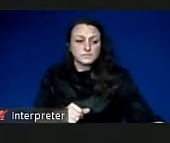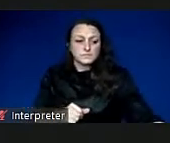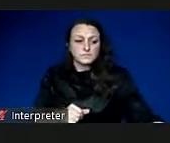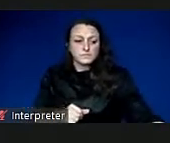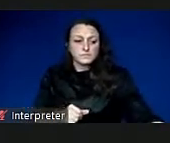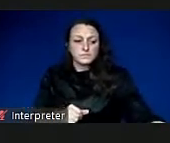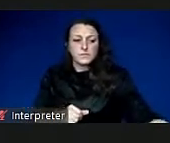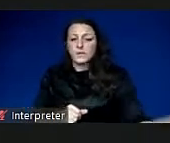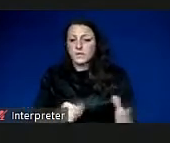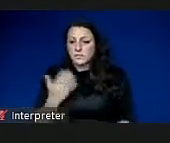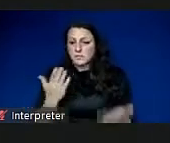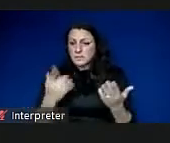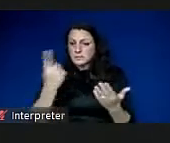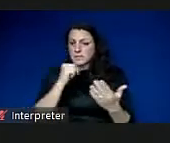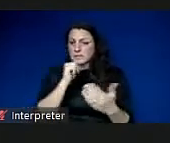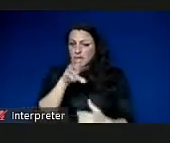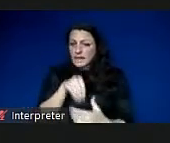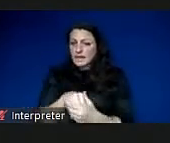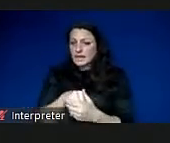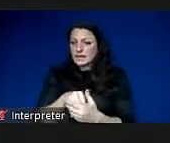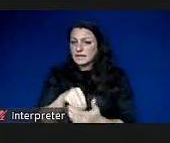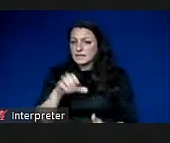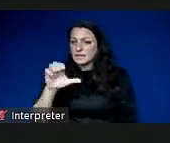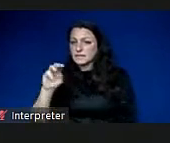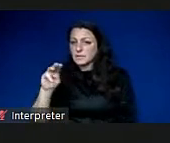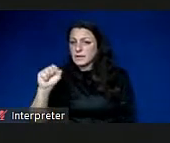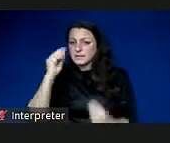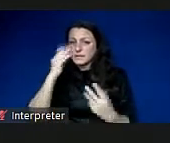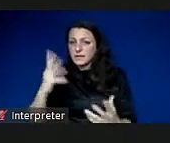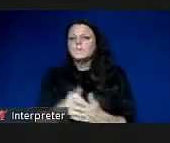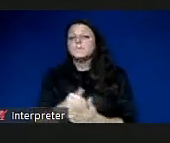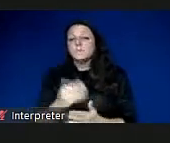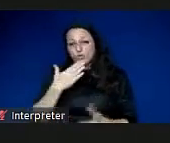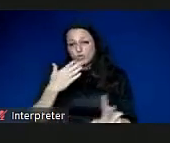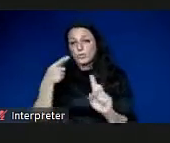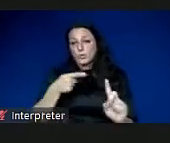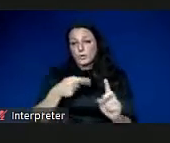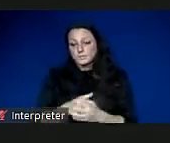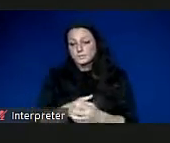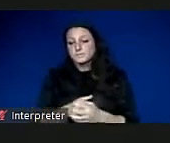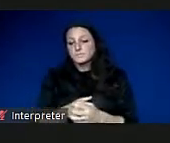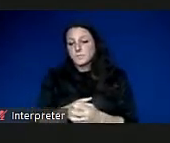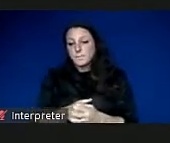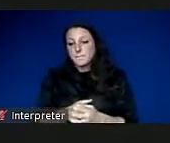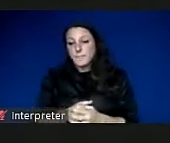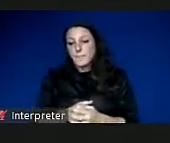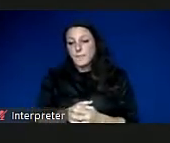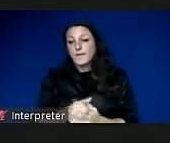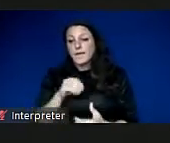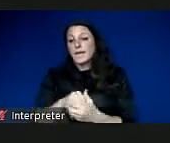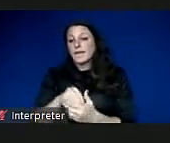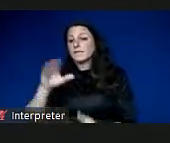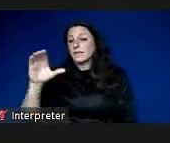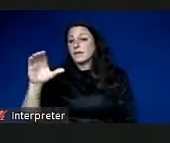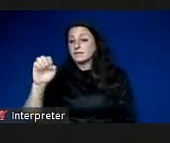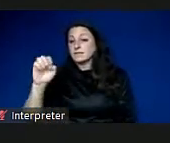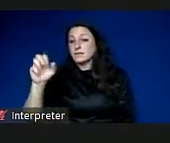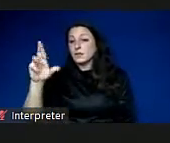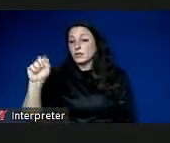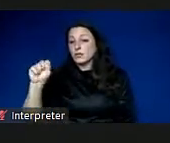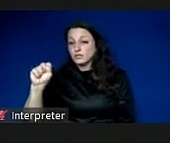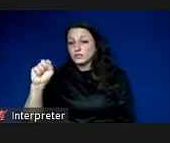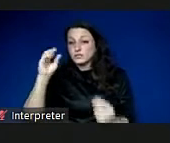data? Yeah, that's a good point. So we do capture in our CDERS database, we do capture